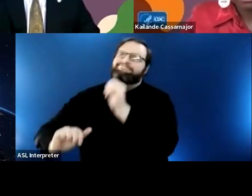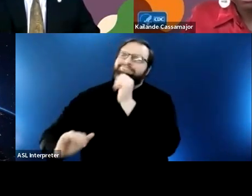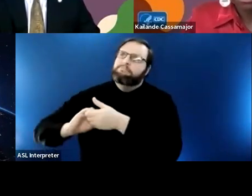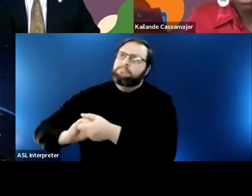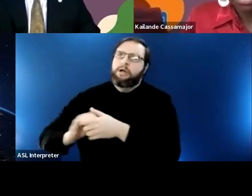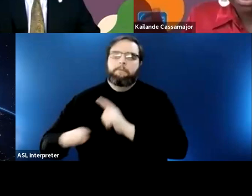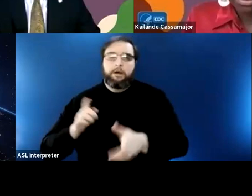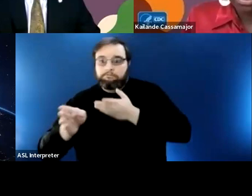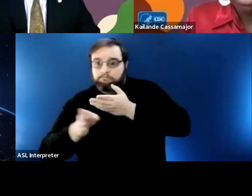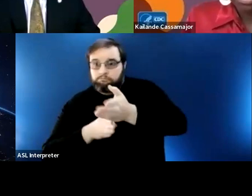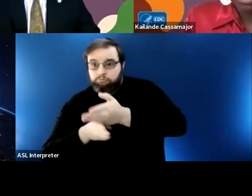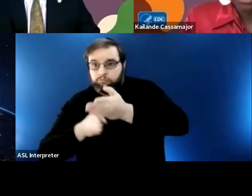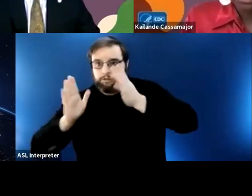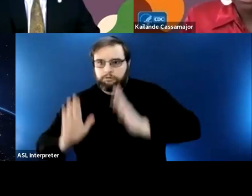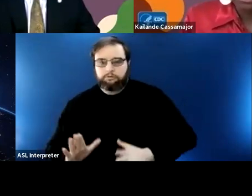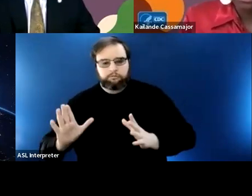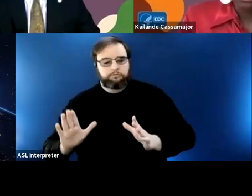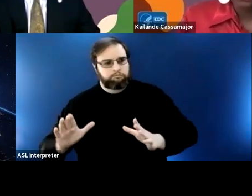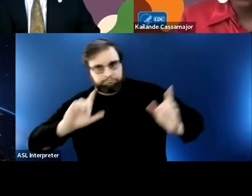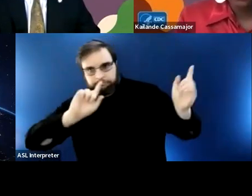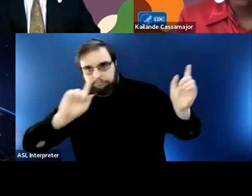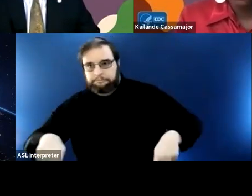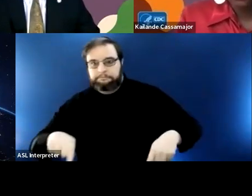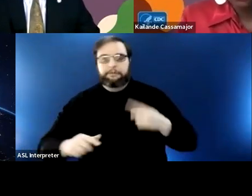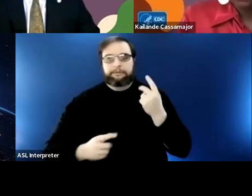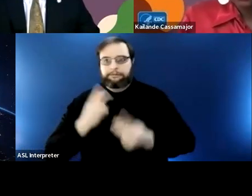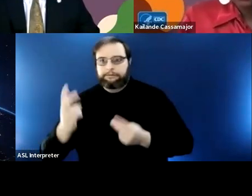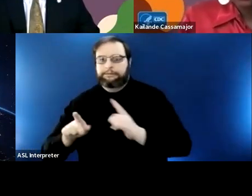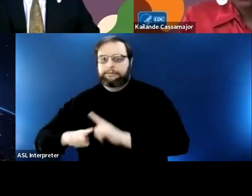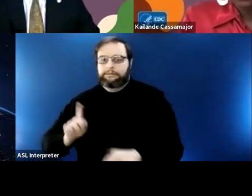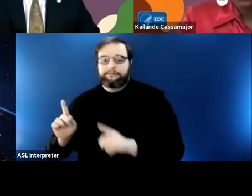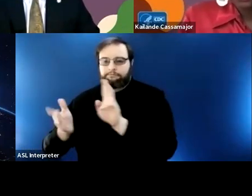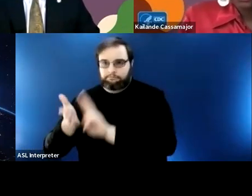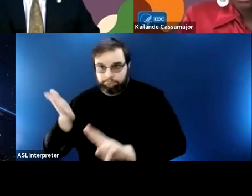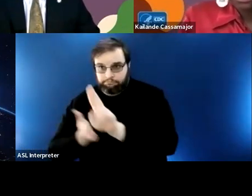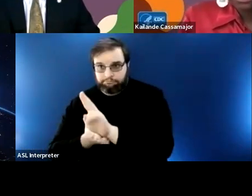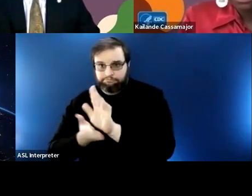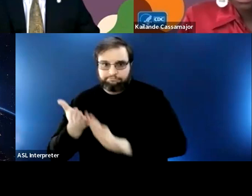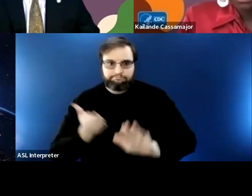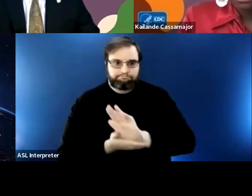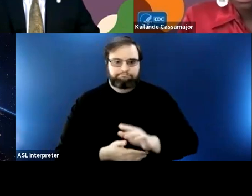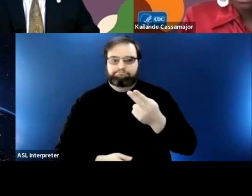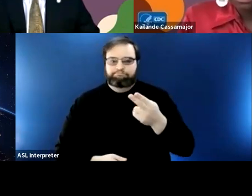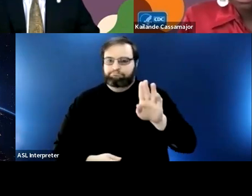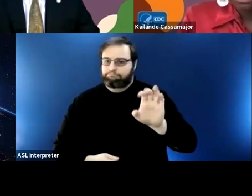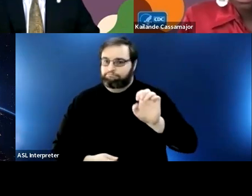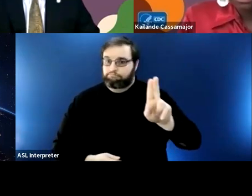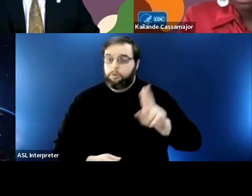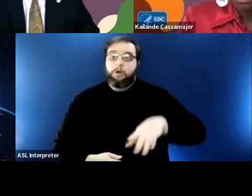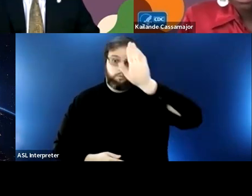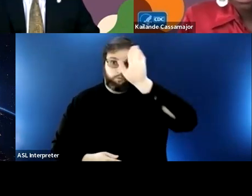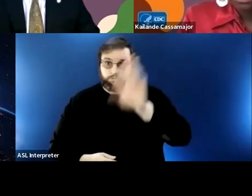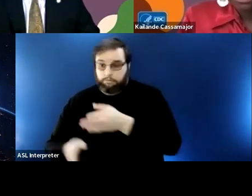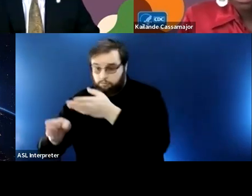professors do visiting stints at the different HBCUs to know, let you know that these career, different